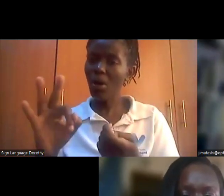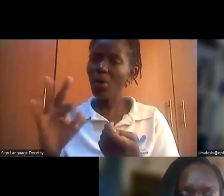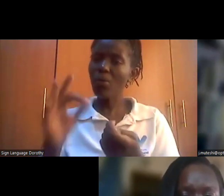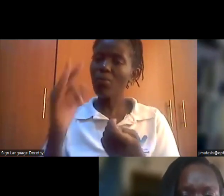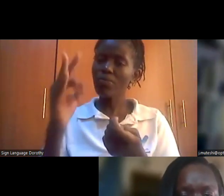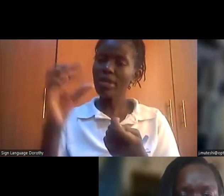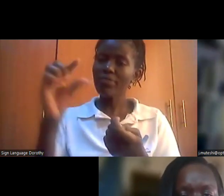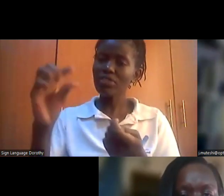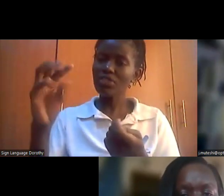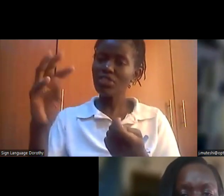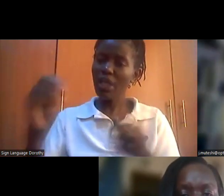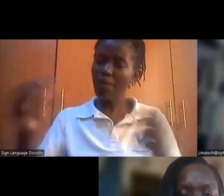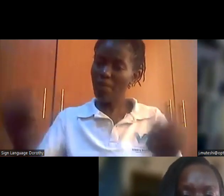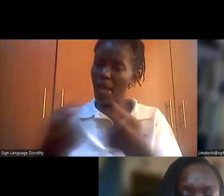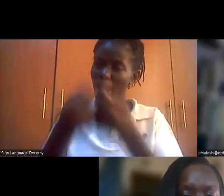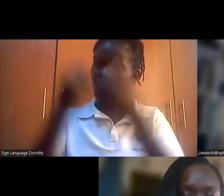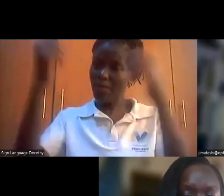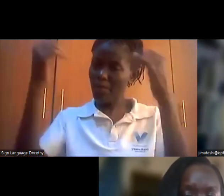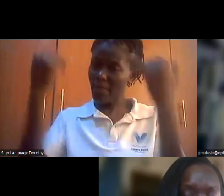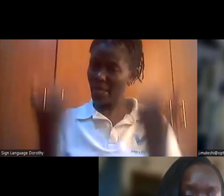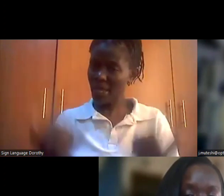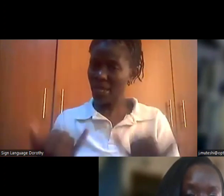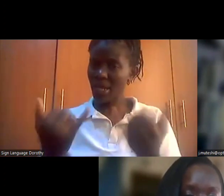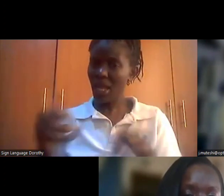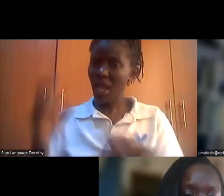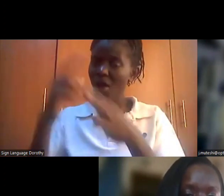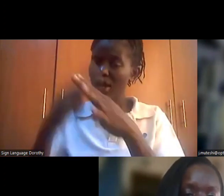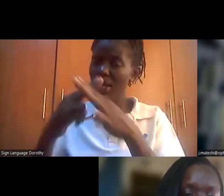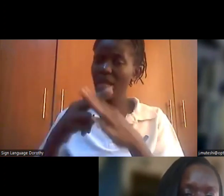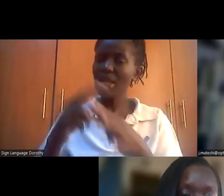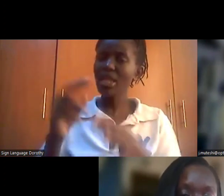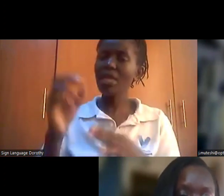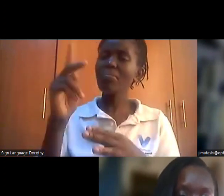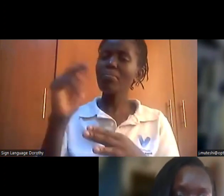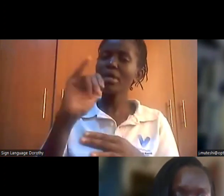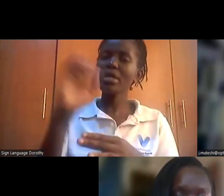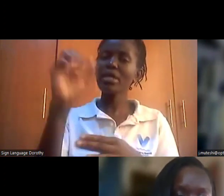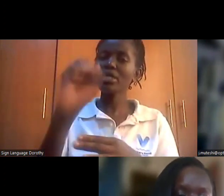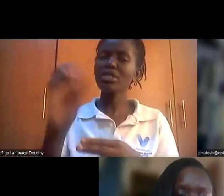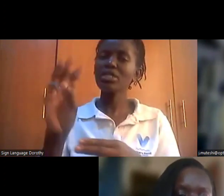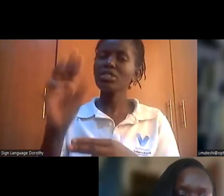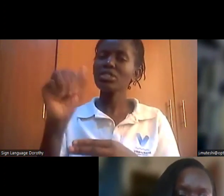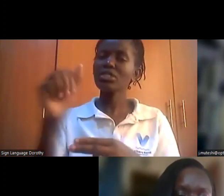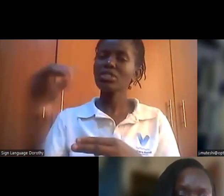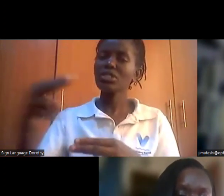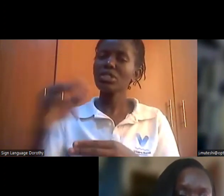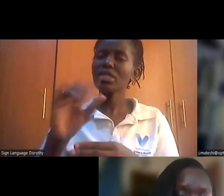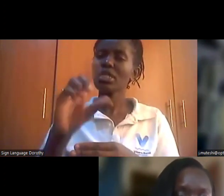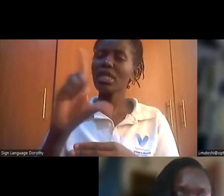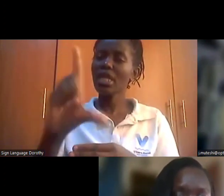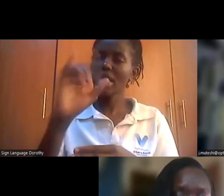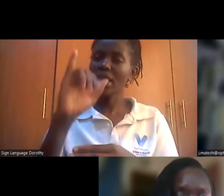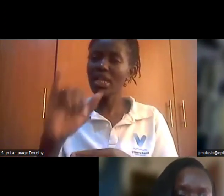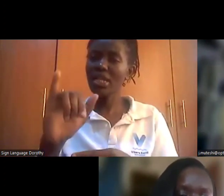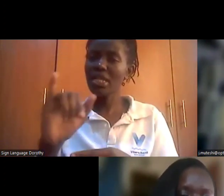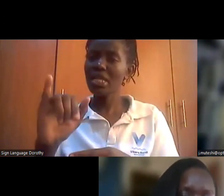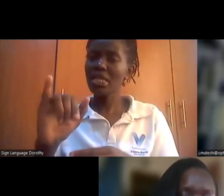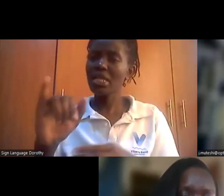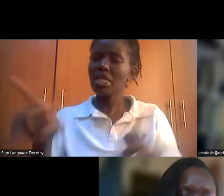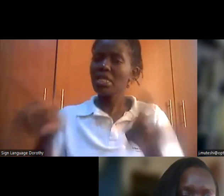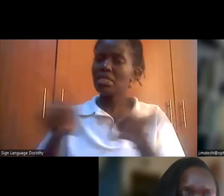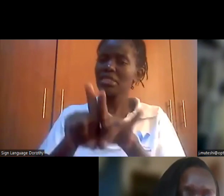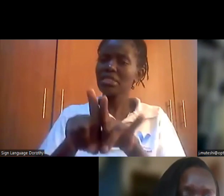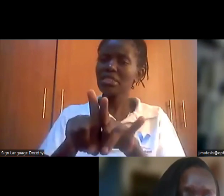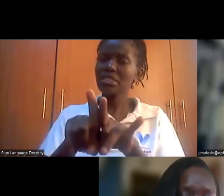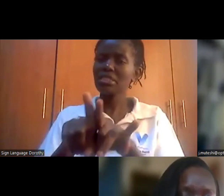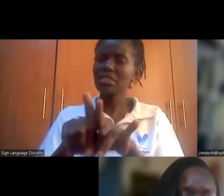the clitoris is cut. Medicalization is also happening because when I got pregnant, when still in high school, I was taken